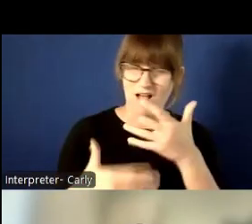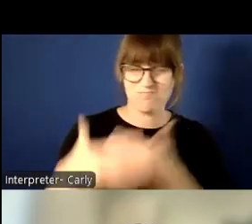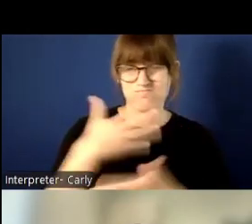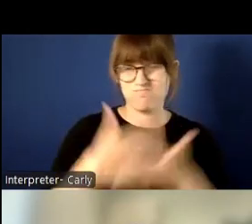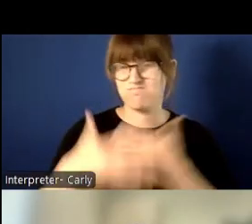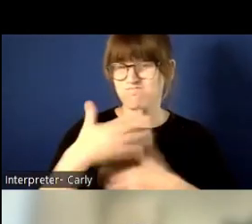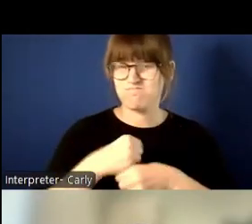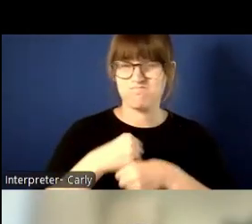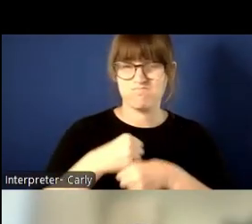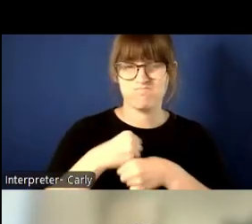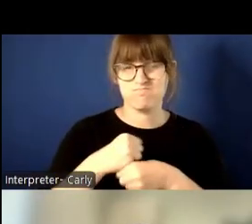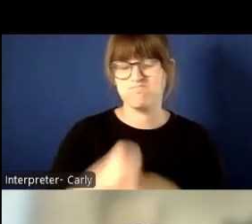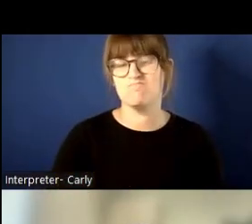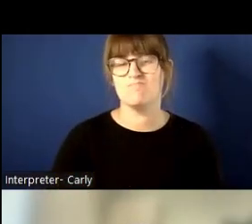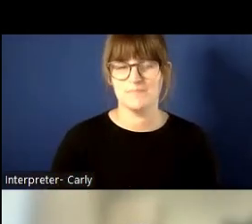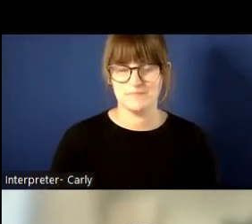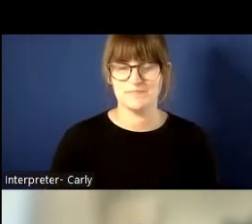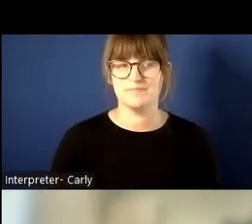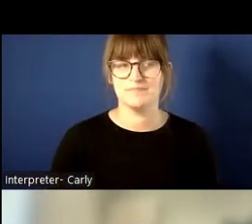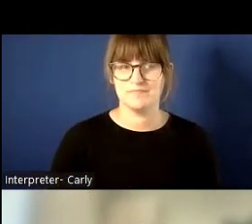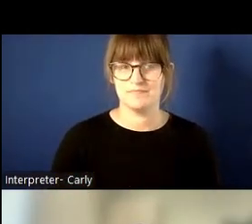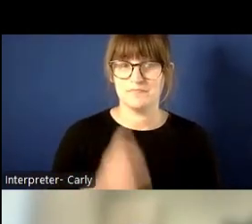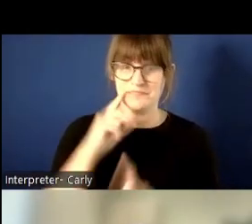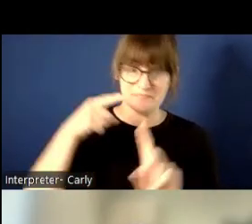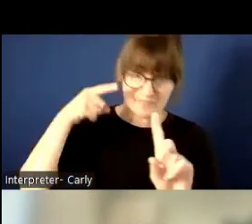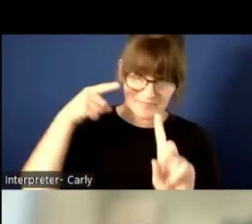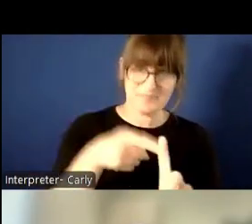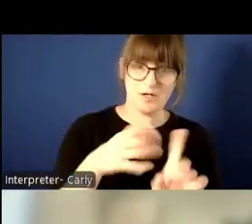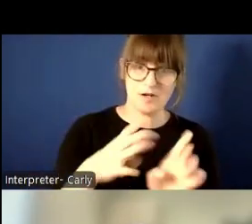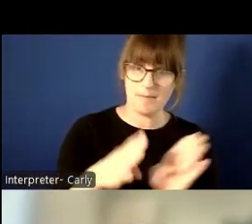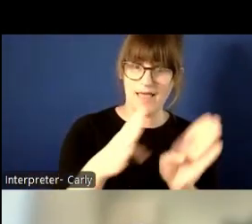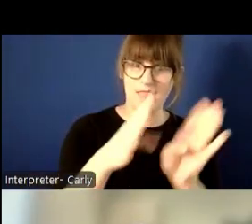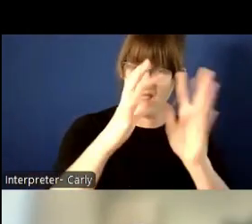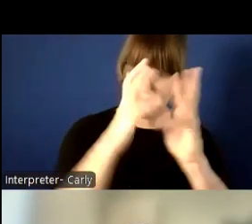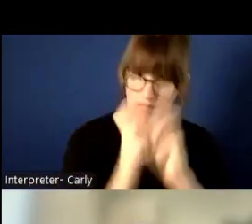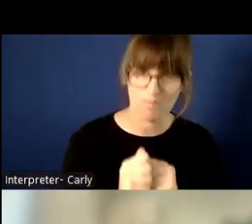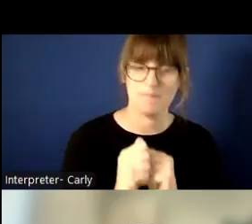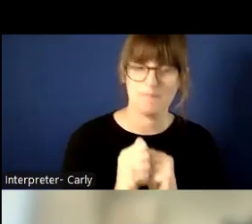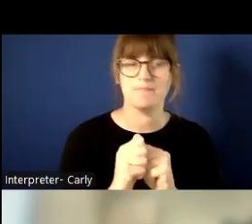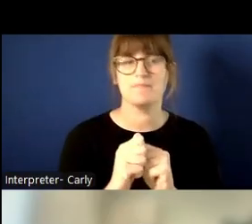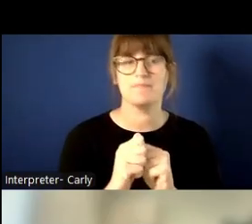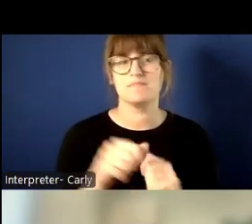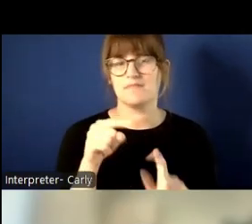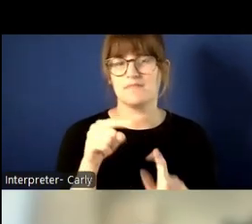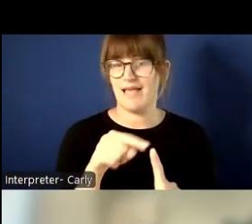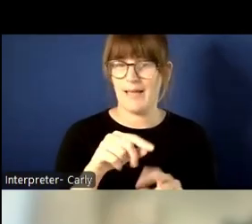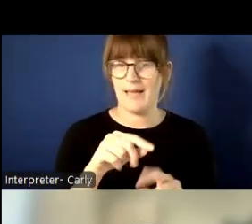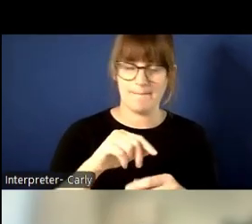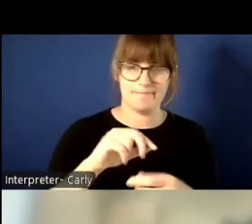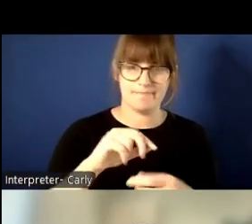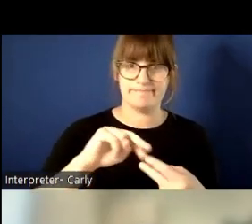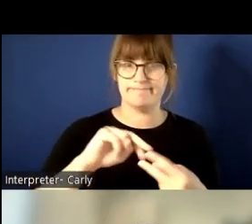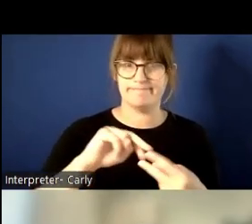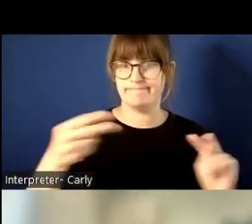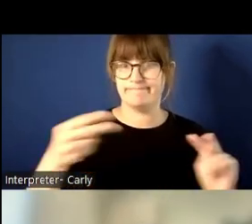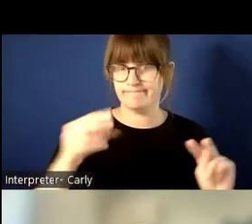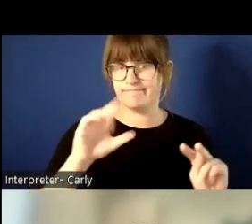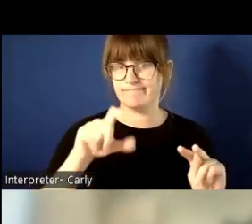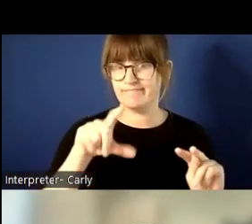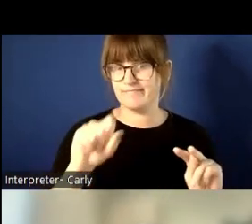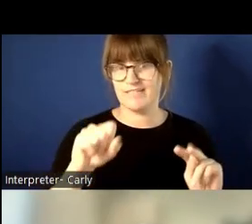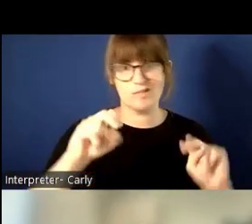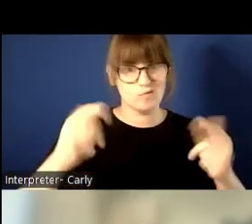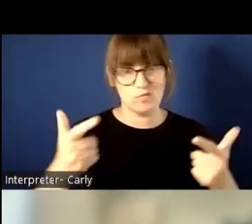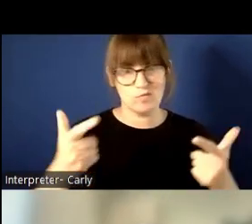vessels. So by targeting this pathway, we're very specifically targeting the mutated melanoma cells. So some